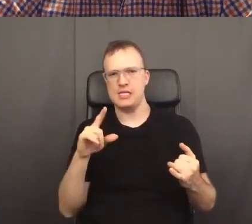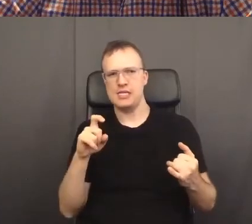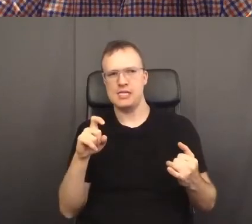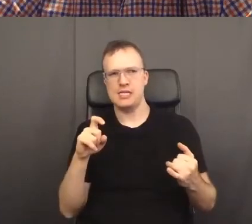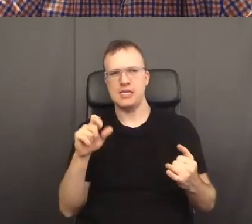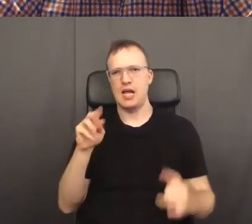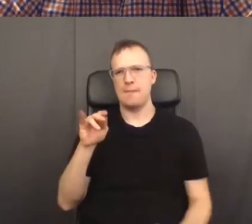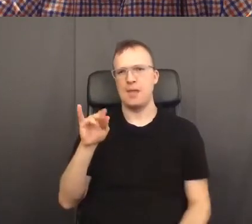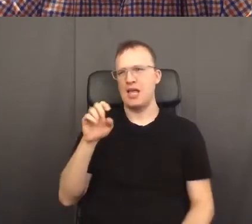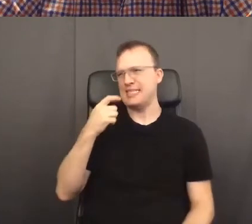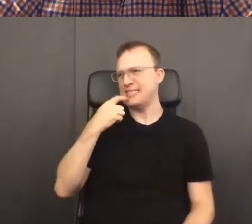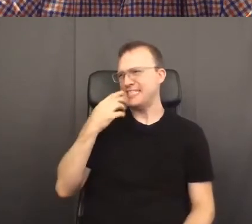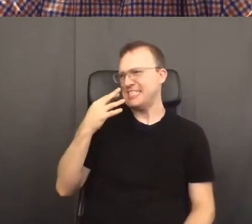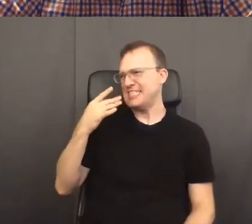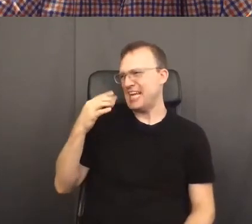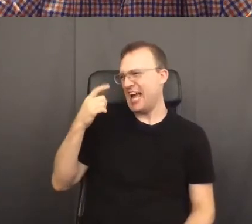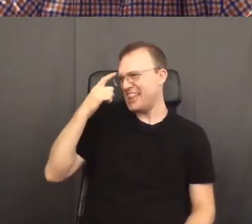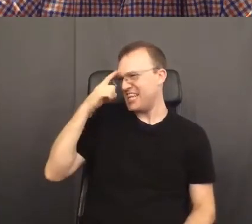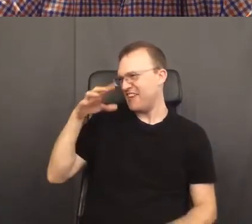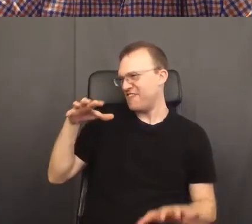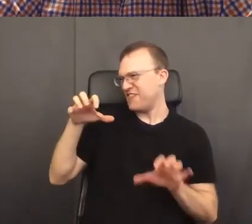It might be frozen.